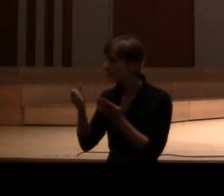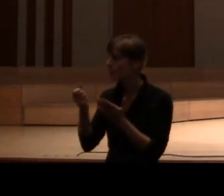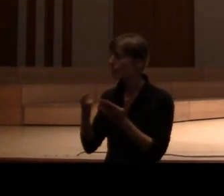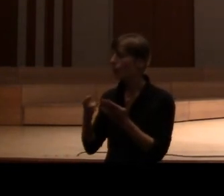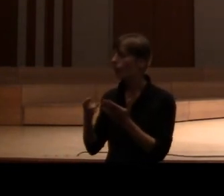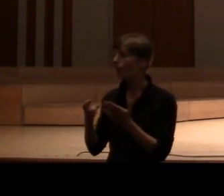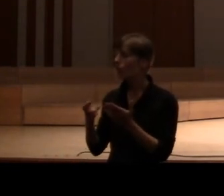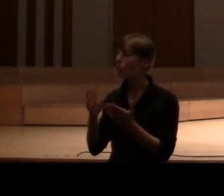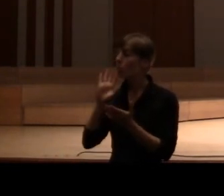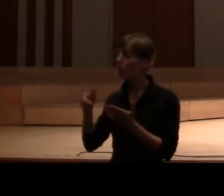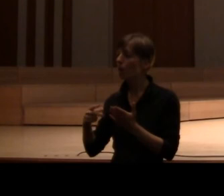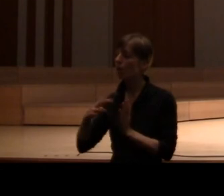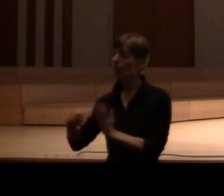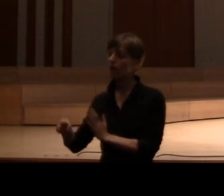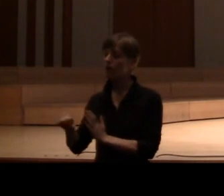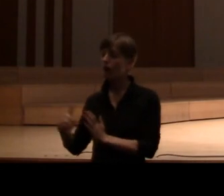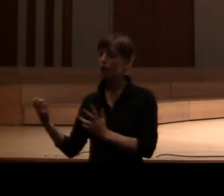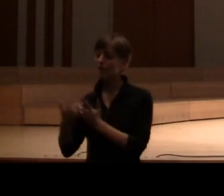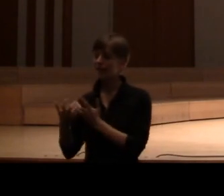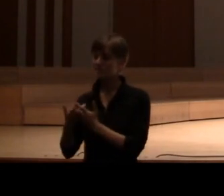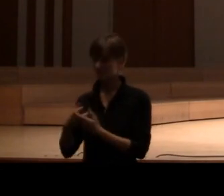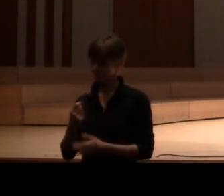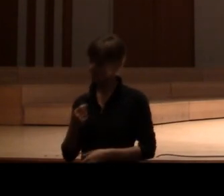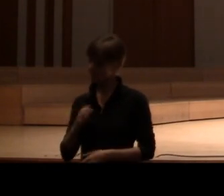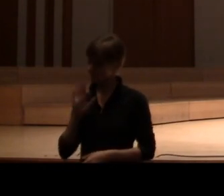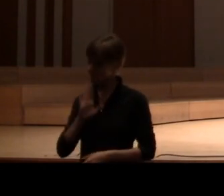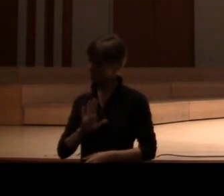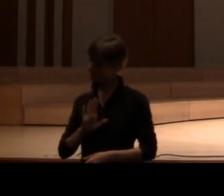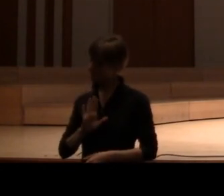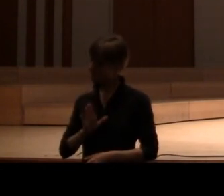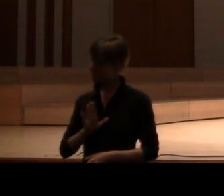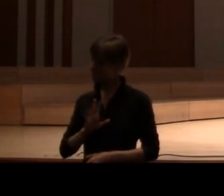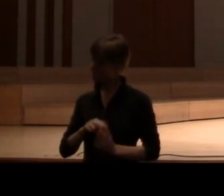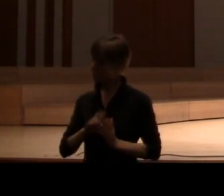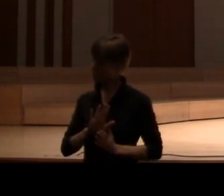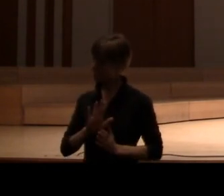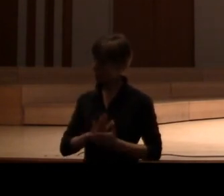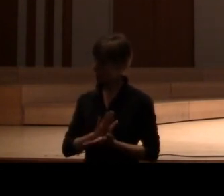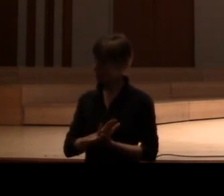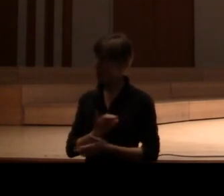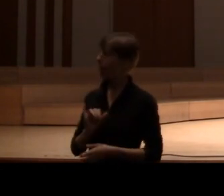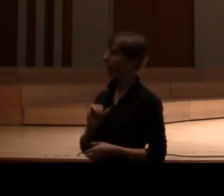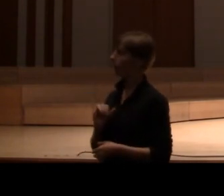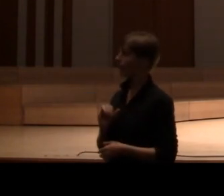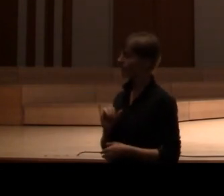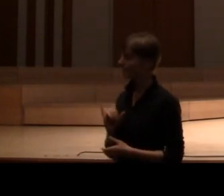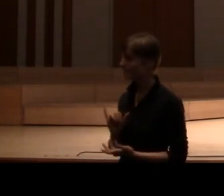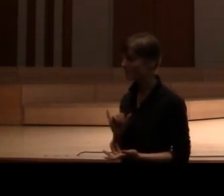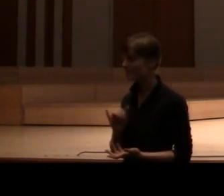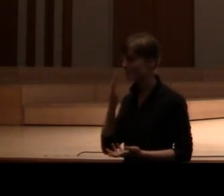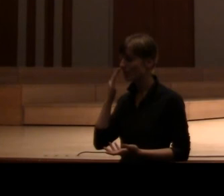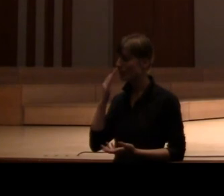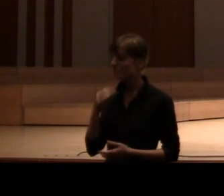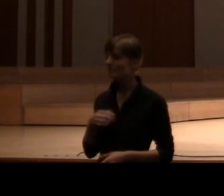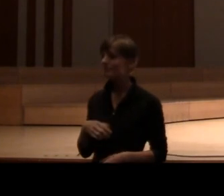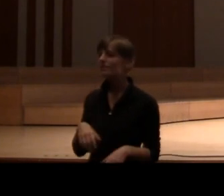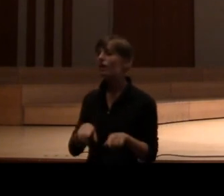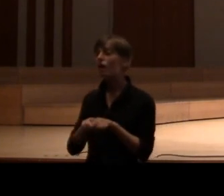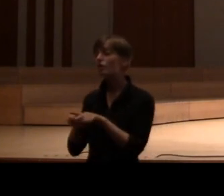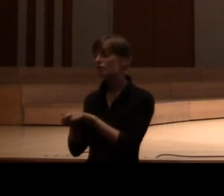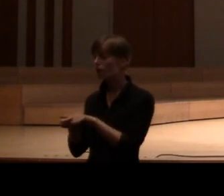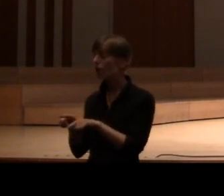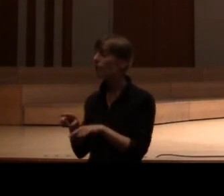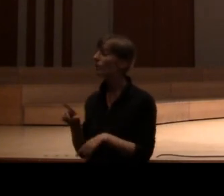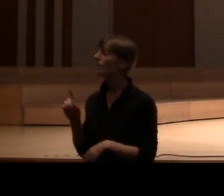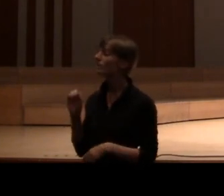is an incredibly motivating factor. I would also say that I know that you're not supposed to like get politics or argument